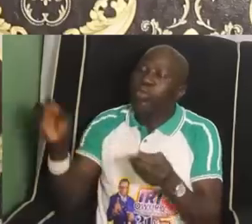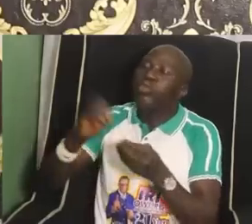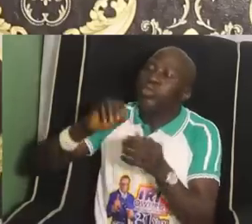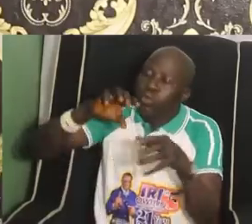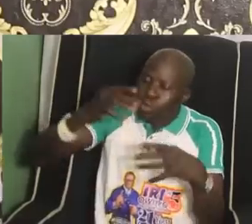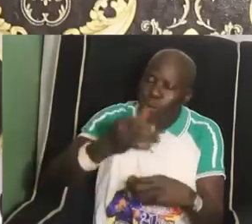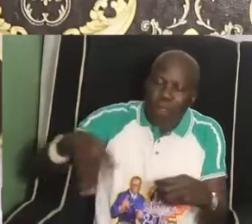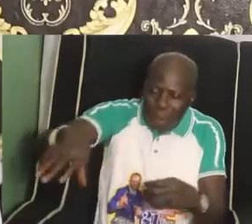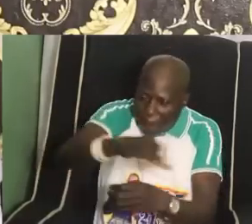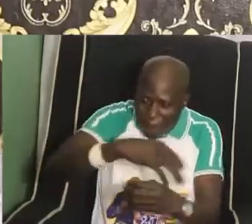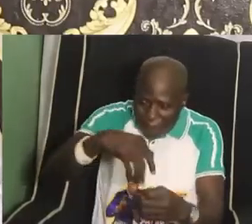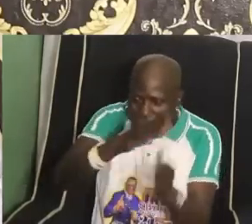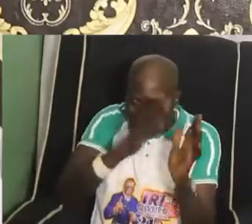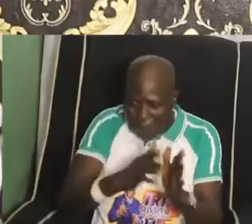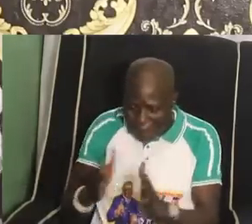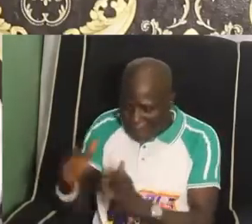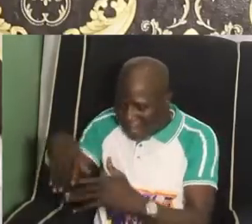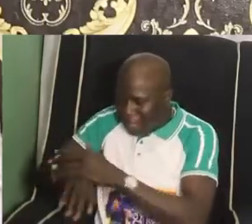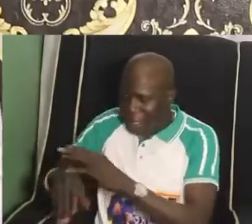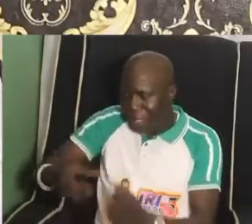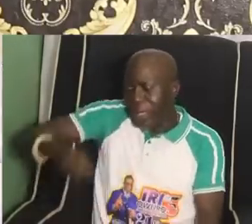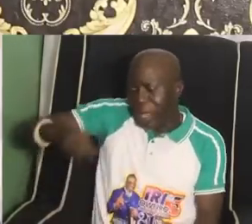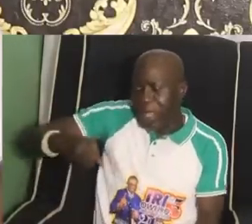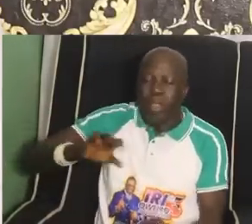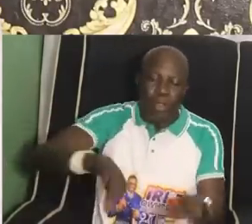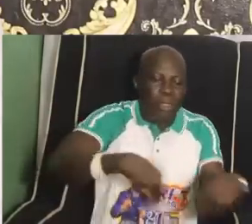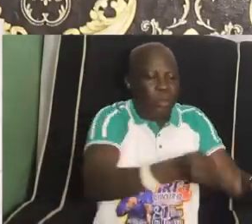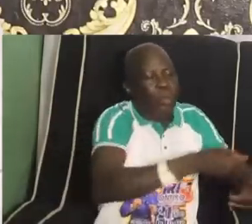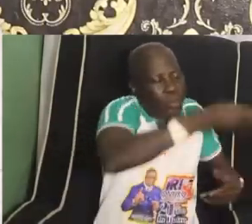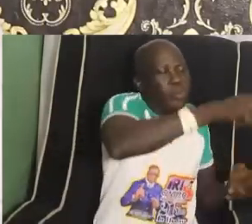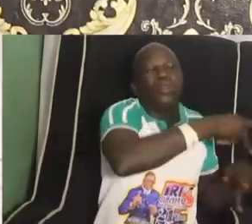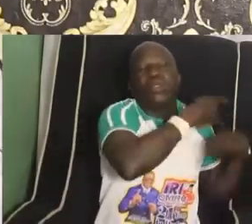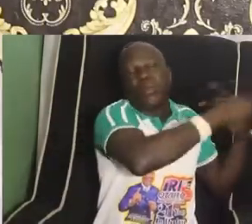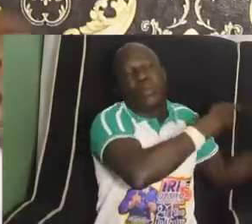wa sinu ora. He now packed the tights in the